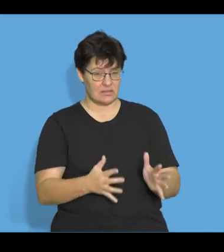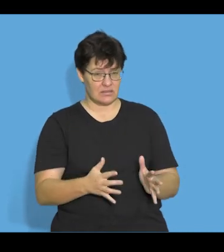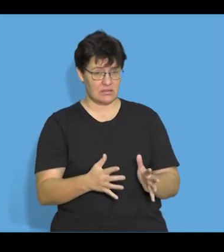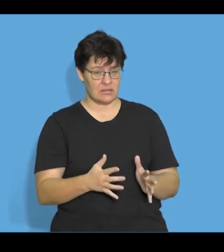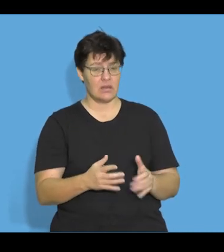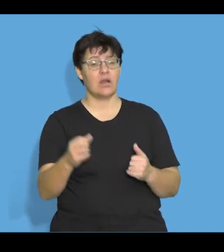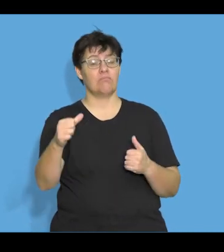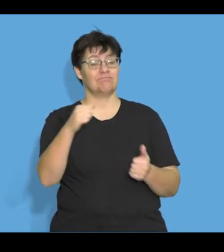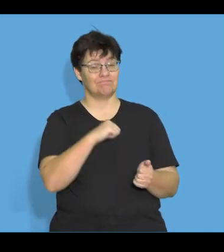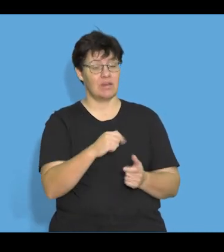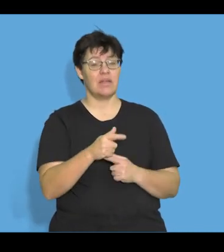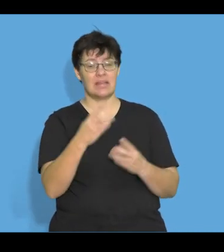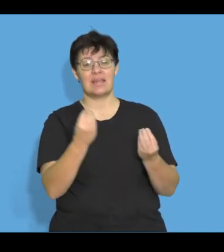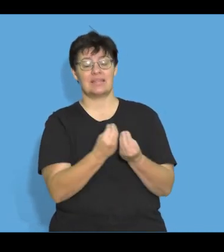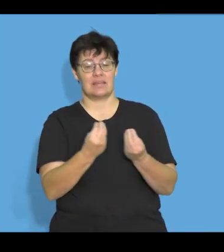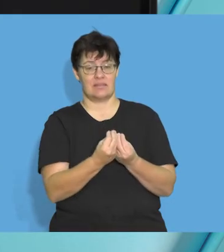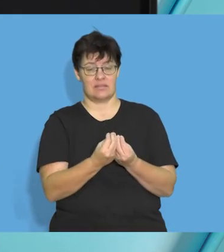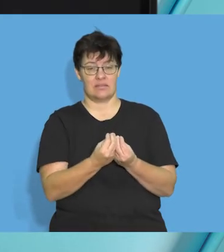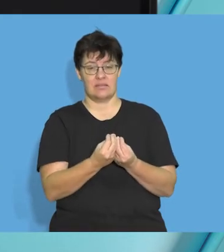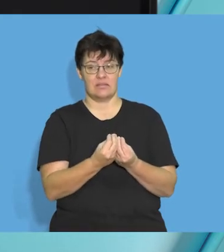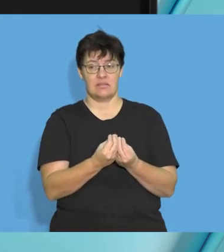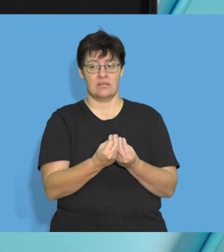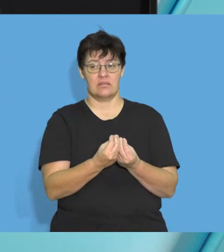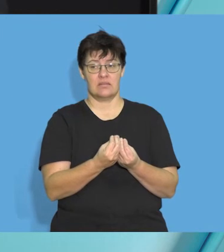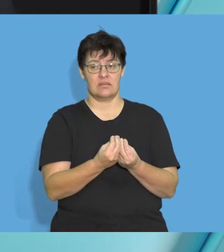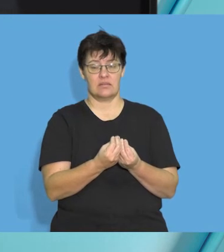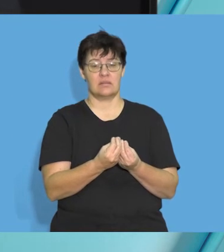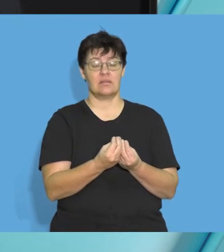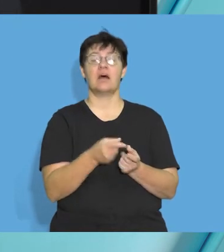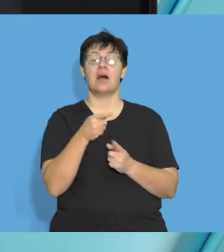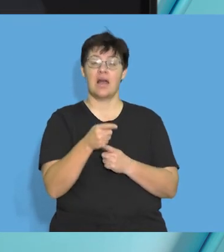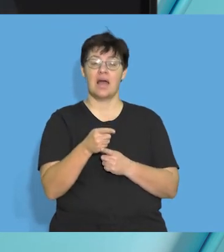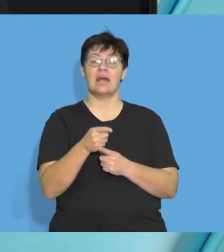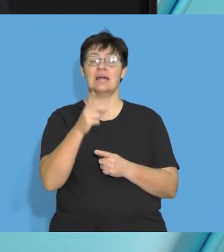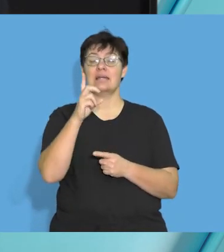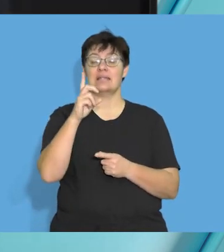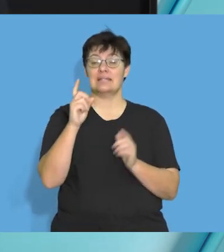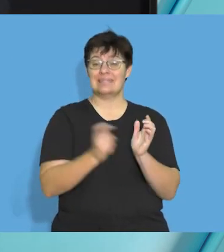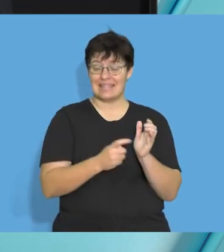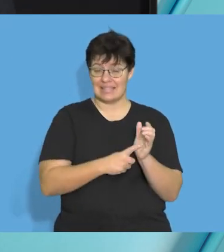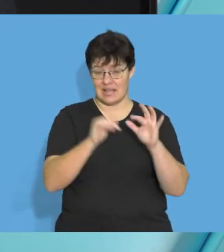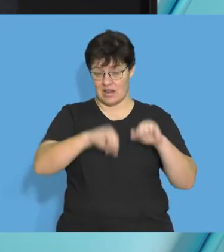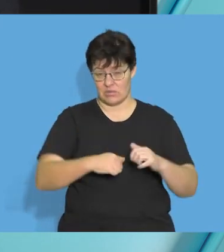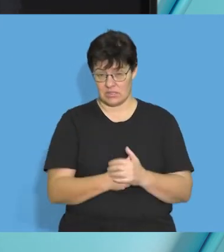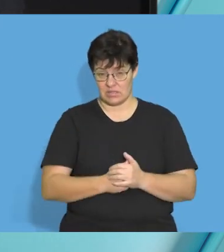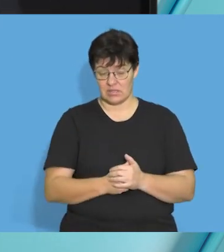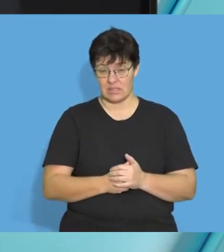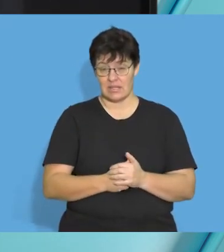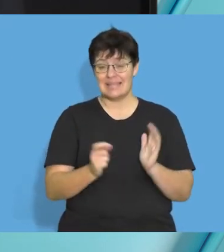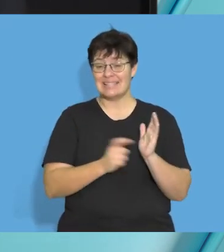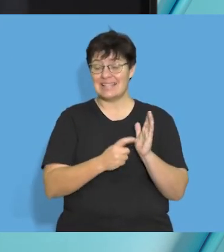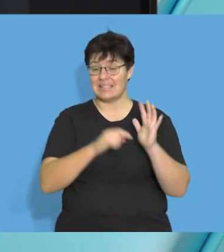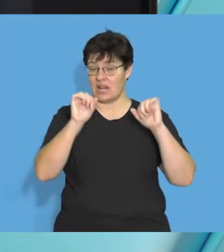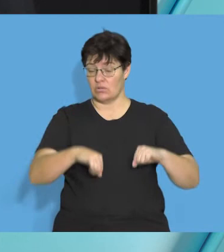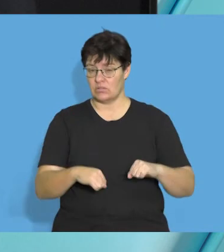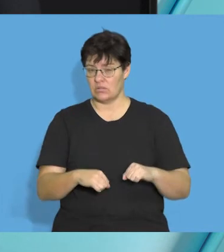that particular item there is your debtors allowances. Now remember, debtors allowances is not